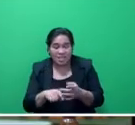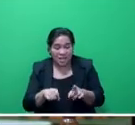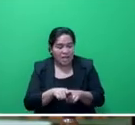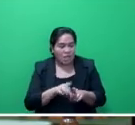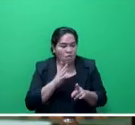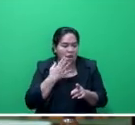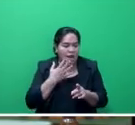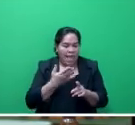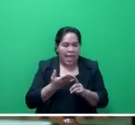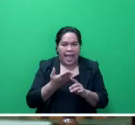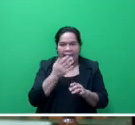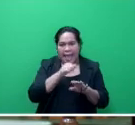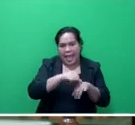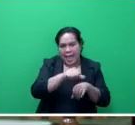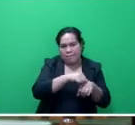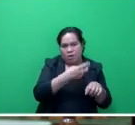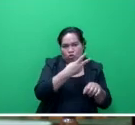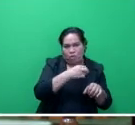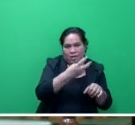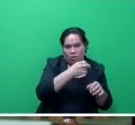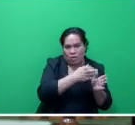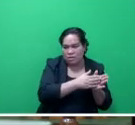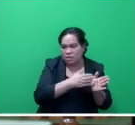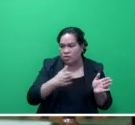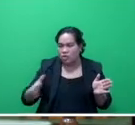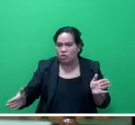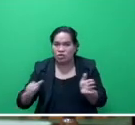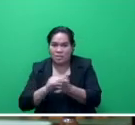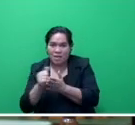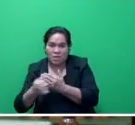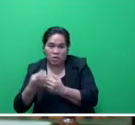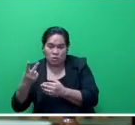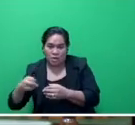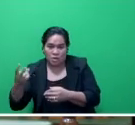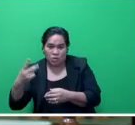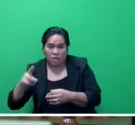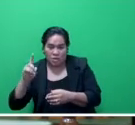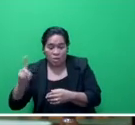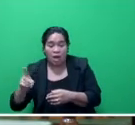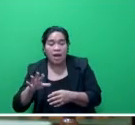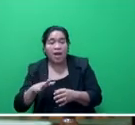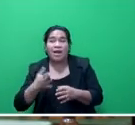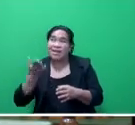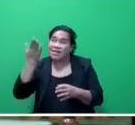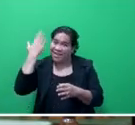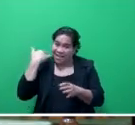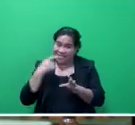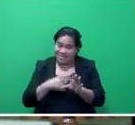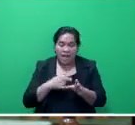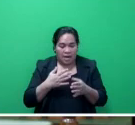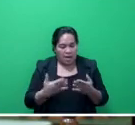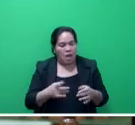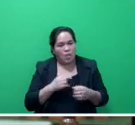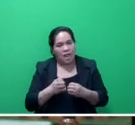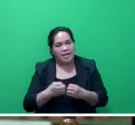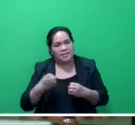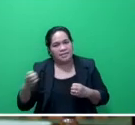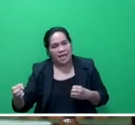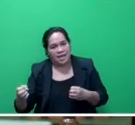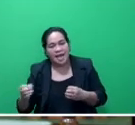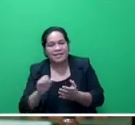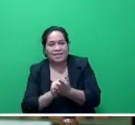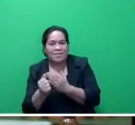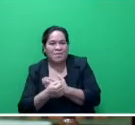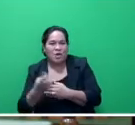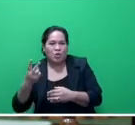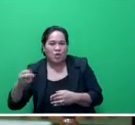2020 to 31 December 2021. Mr. Speaker, sir, government will now extend this period to 31 December 2022. This will incentivize parent